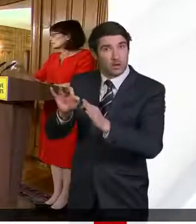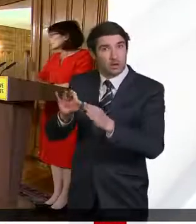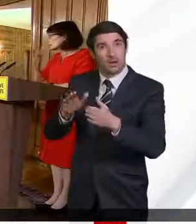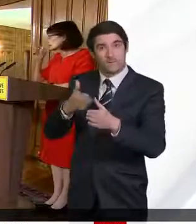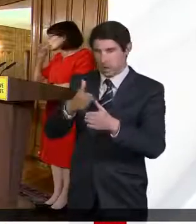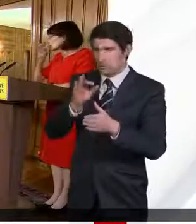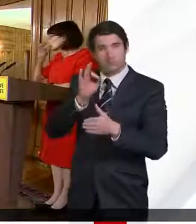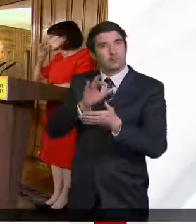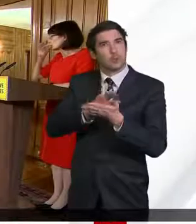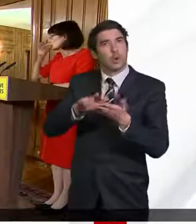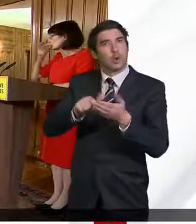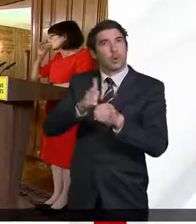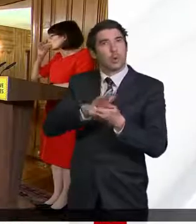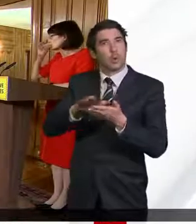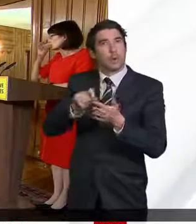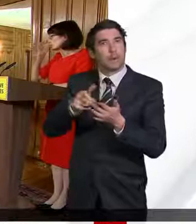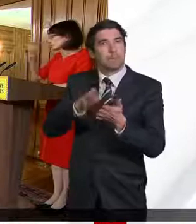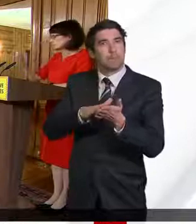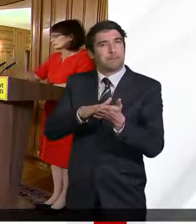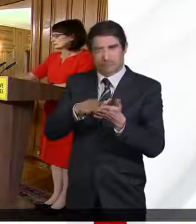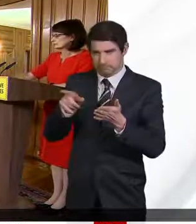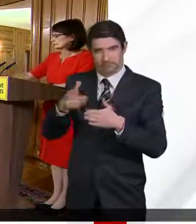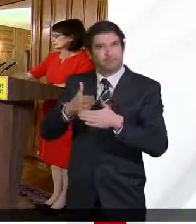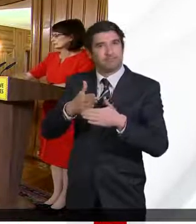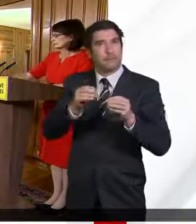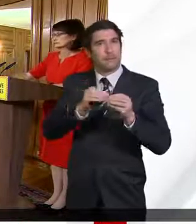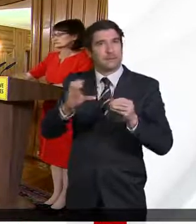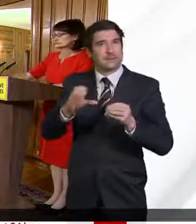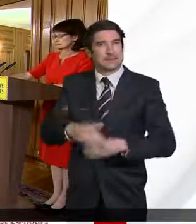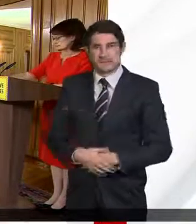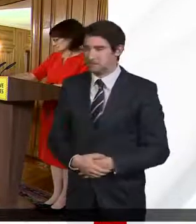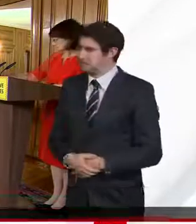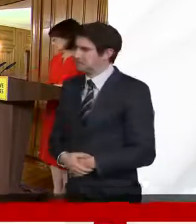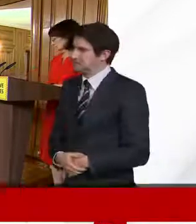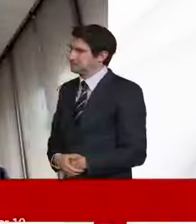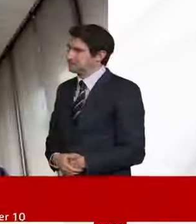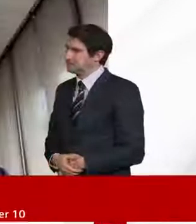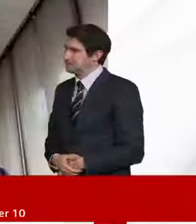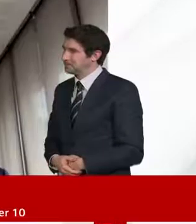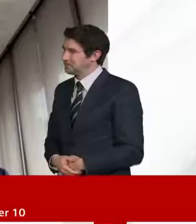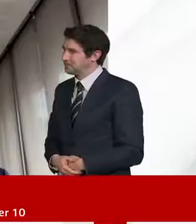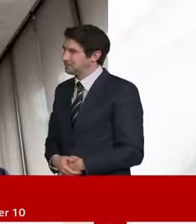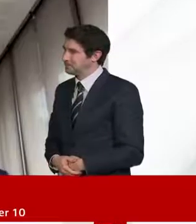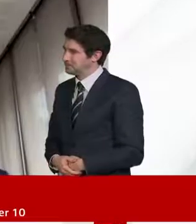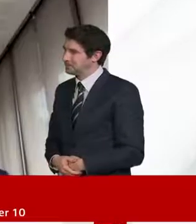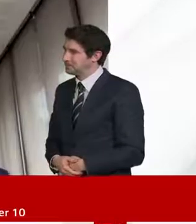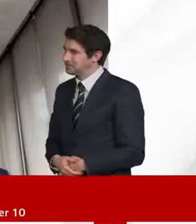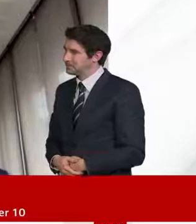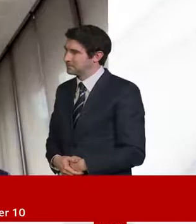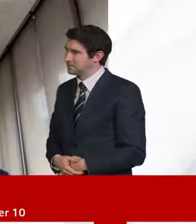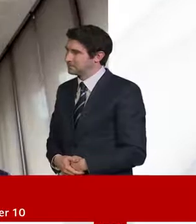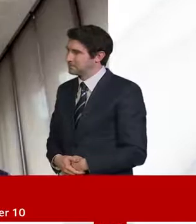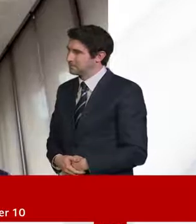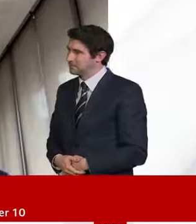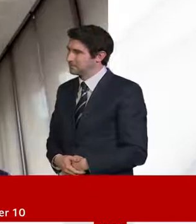Hugh Pym of the BBC. Hugh. Thank you. Many NHS staff are saying that testing